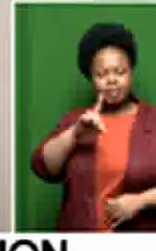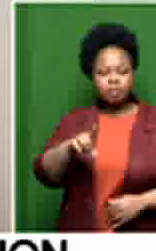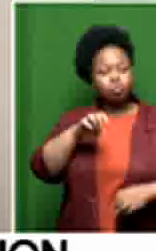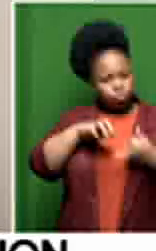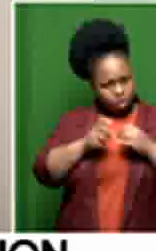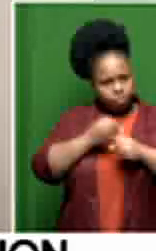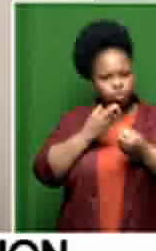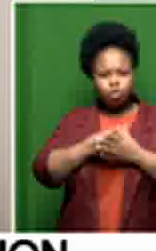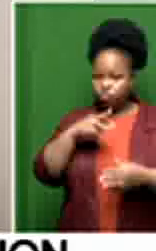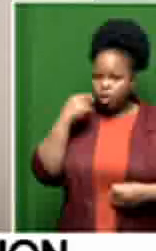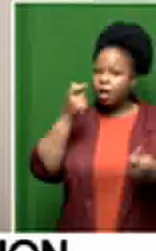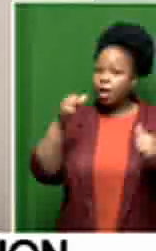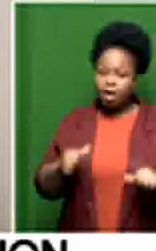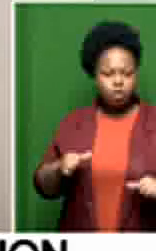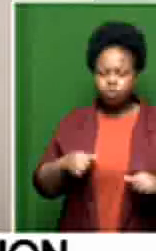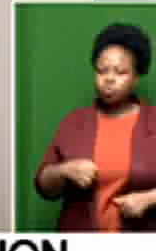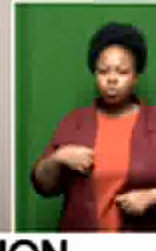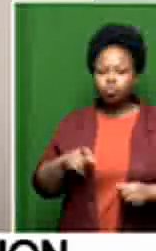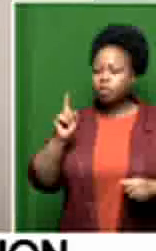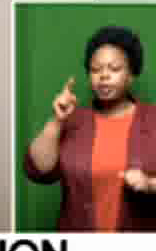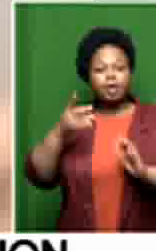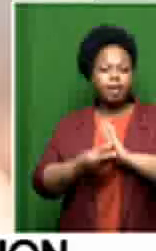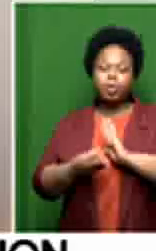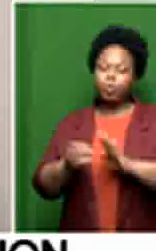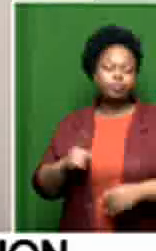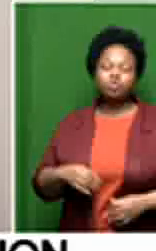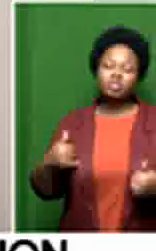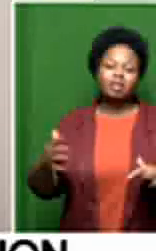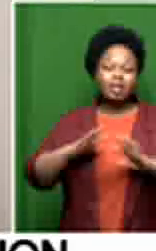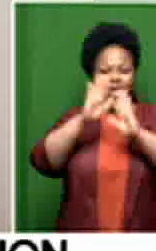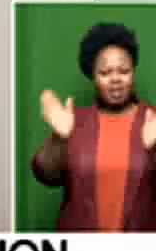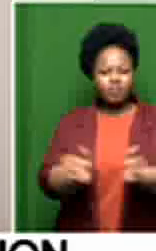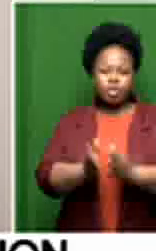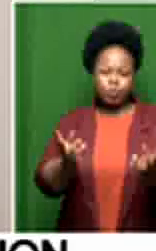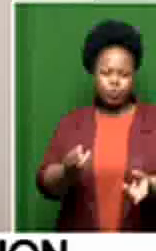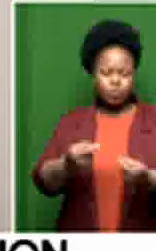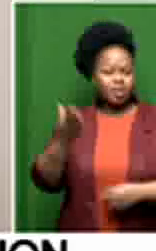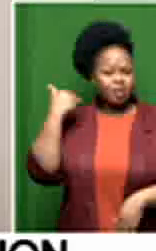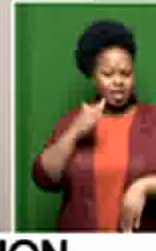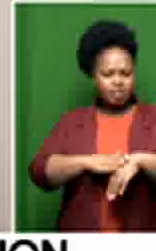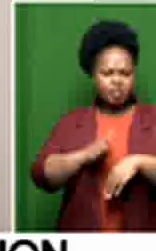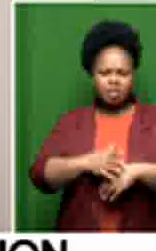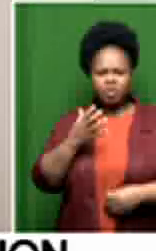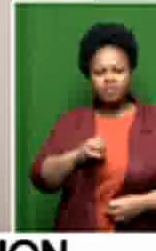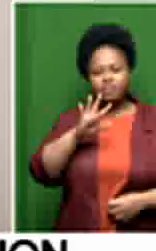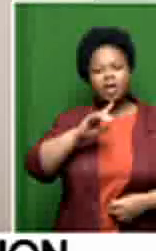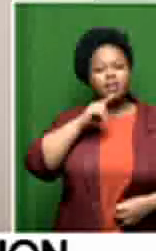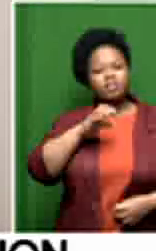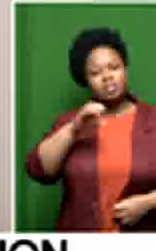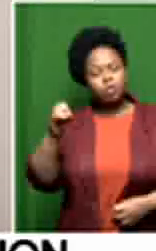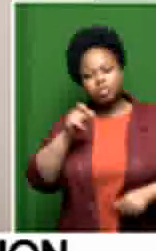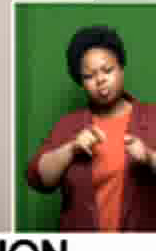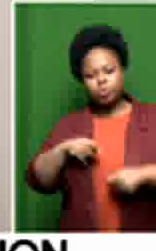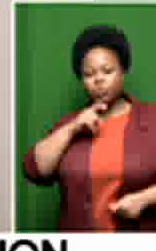to make sure that you are a real account. There's no upload button. So we started all over again. But the last time we had 5,000